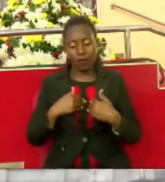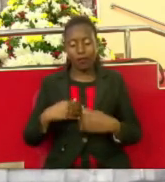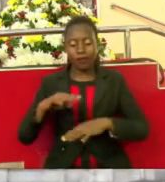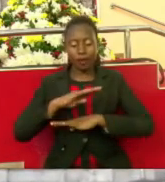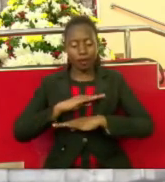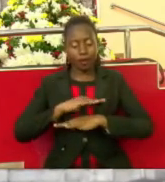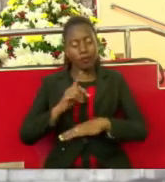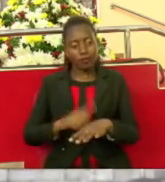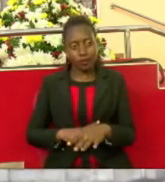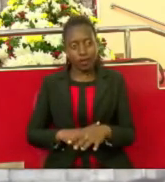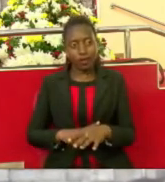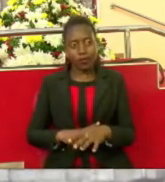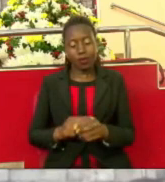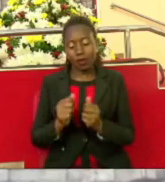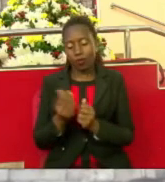I learned a bit too